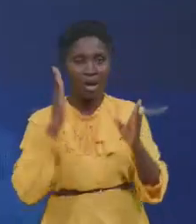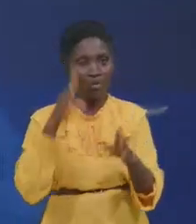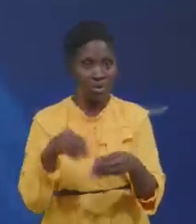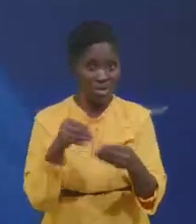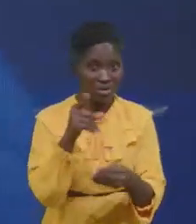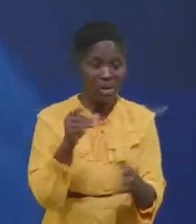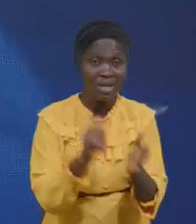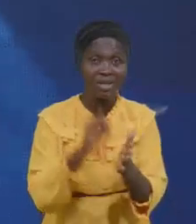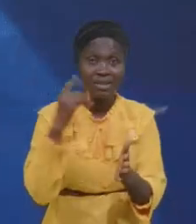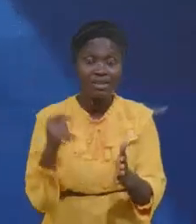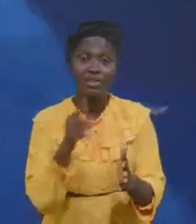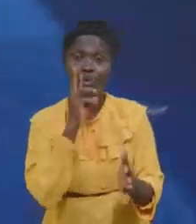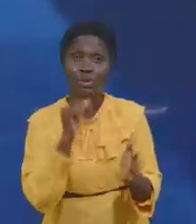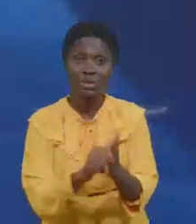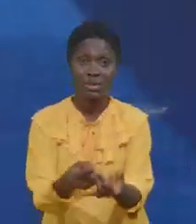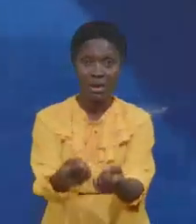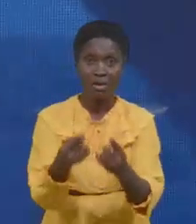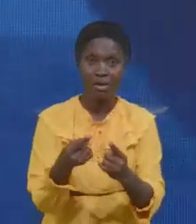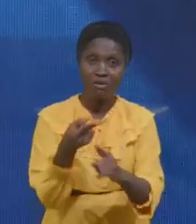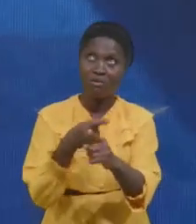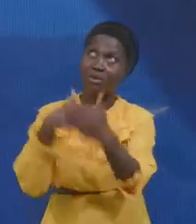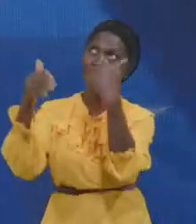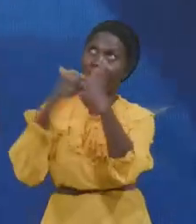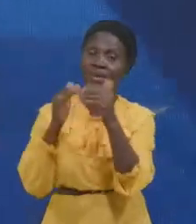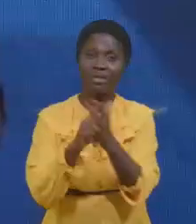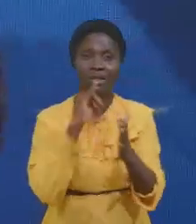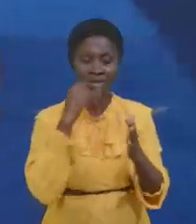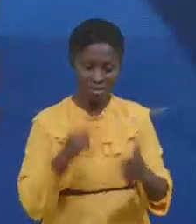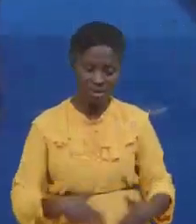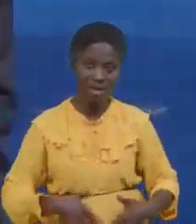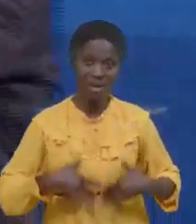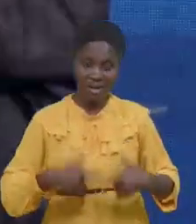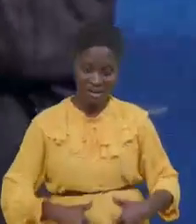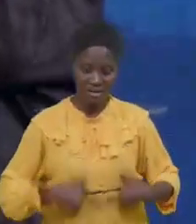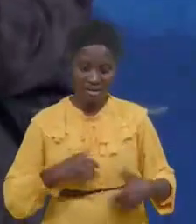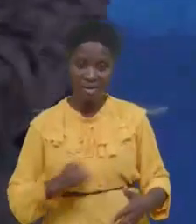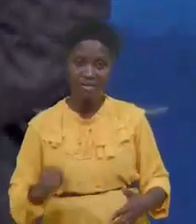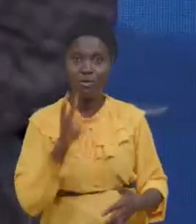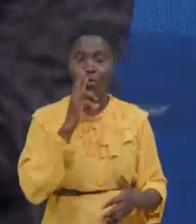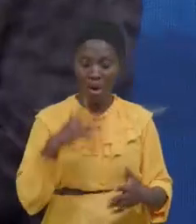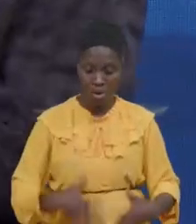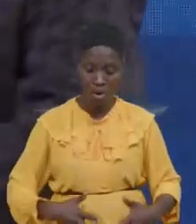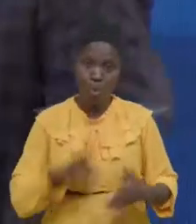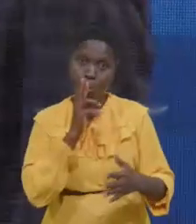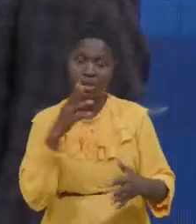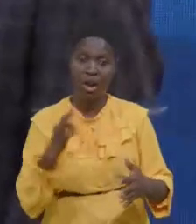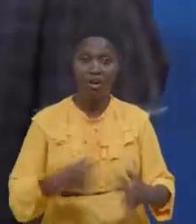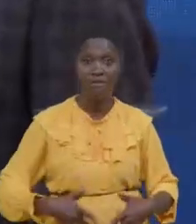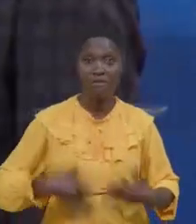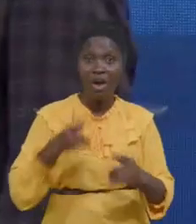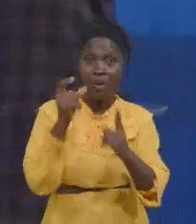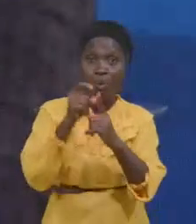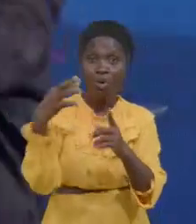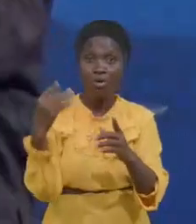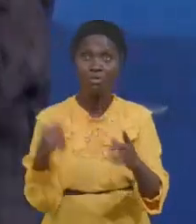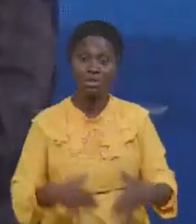water coming from heaven. That's the living water, the water of life, the word of the living God that